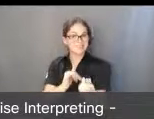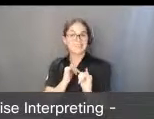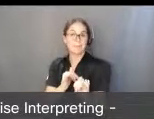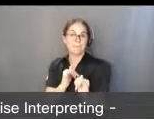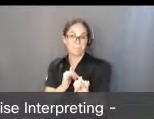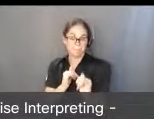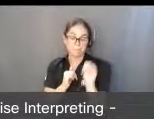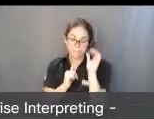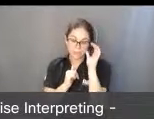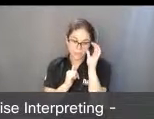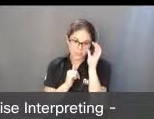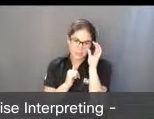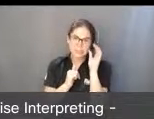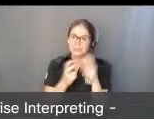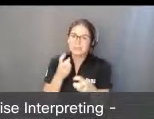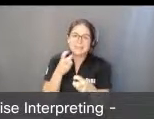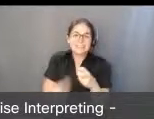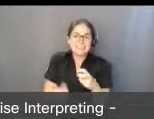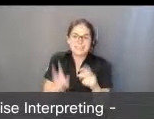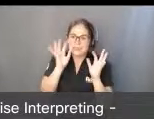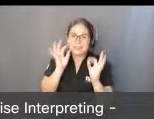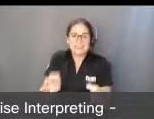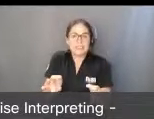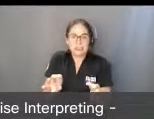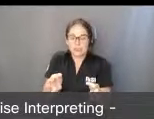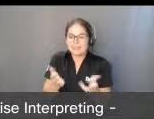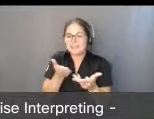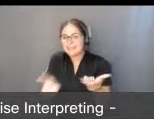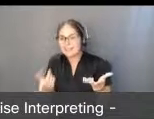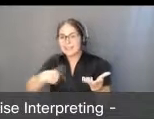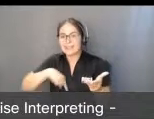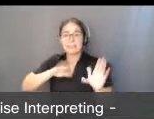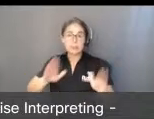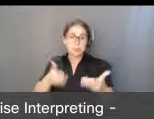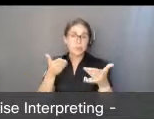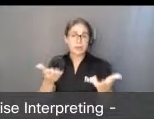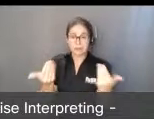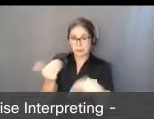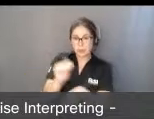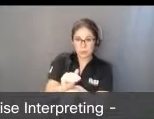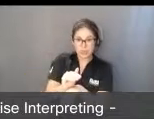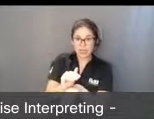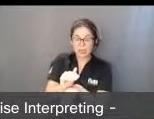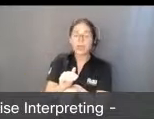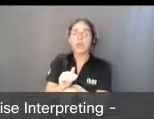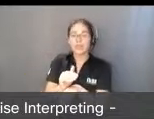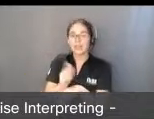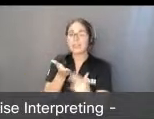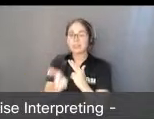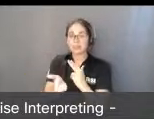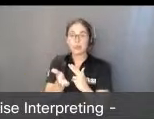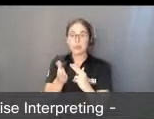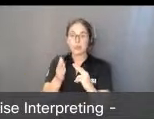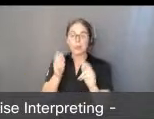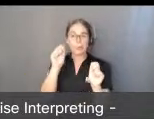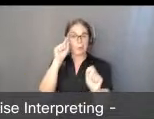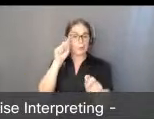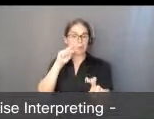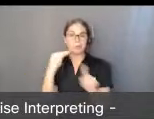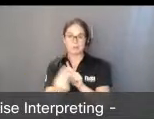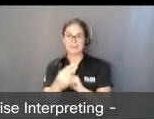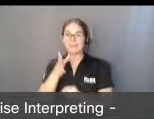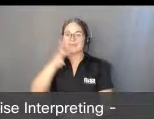These difficult decisions that we're making and we're recommending tonight go through that lens. Also, I'm married to